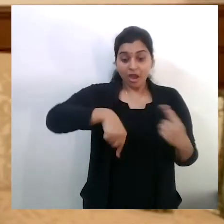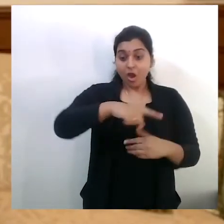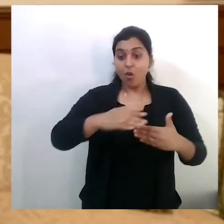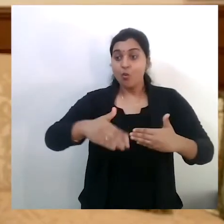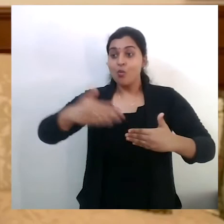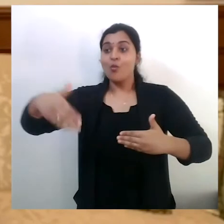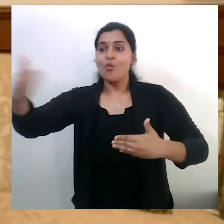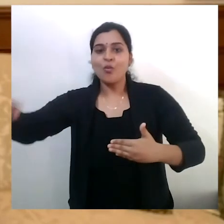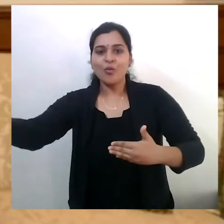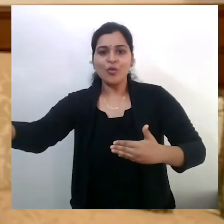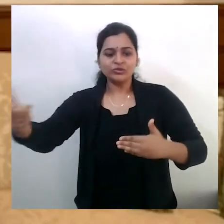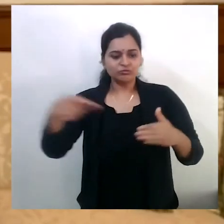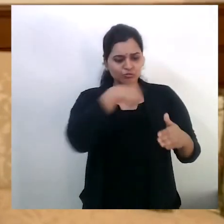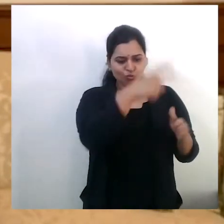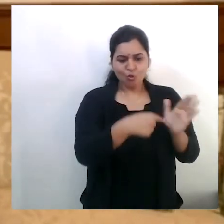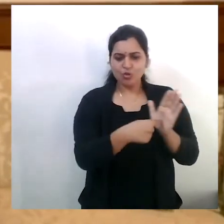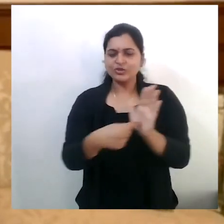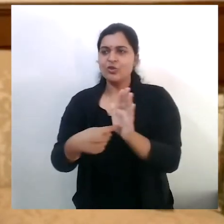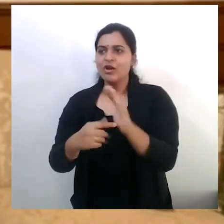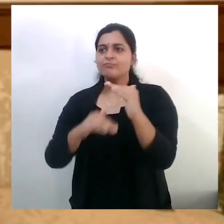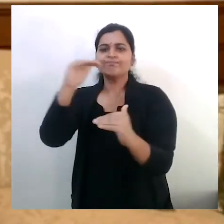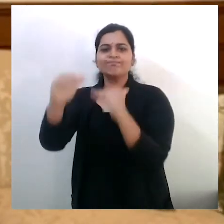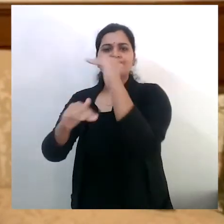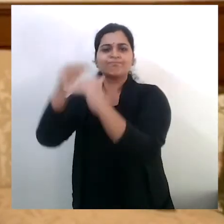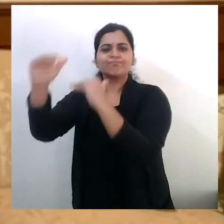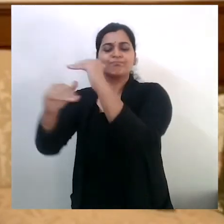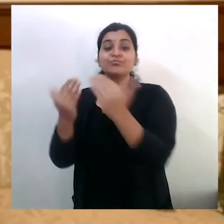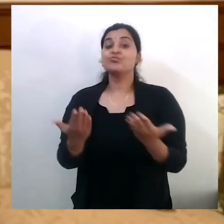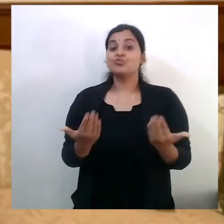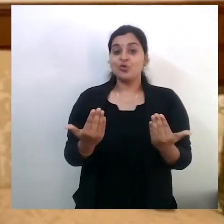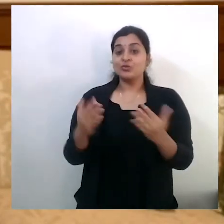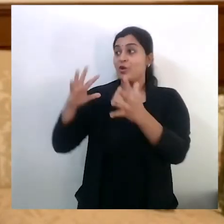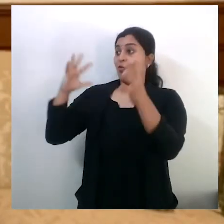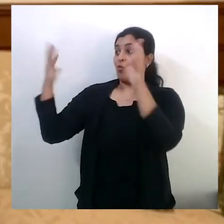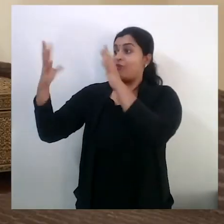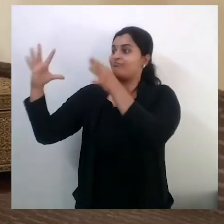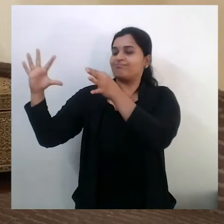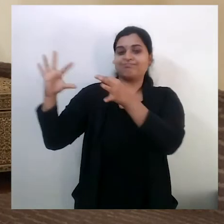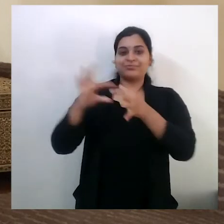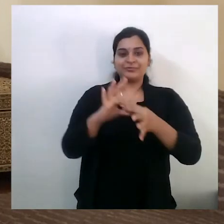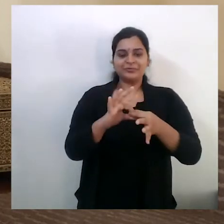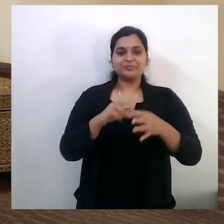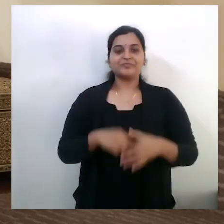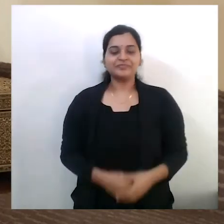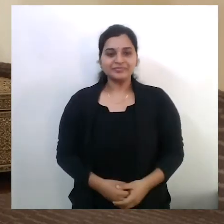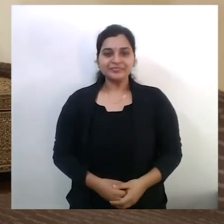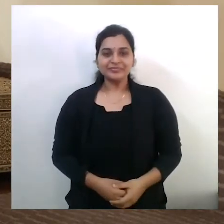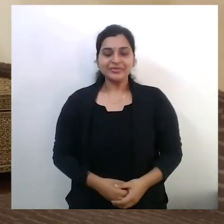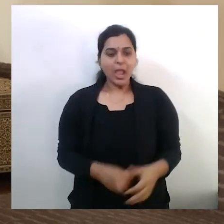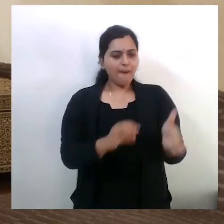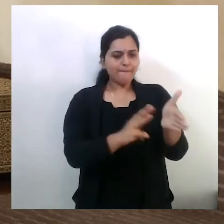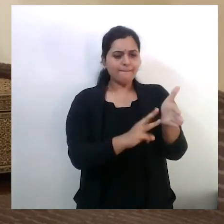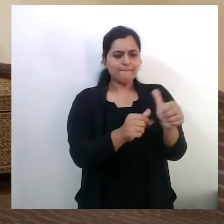for growth for the future of this nation and for our connection to the world. When he spoke to us about